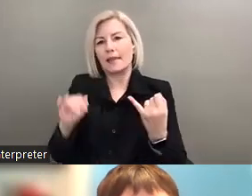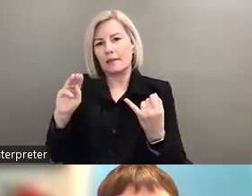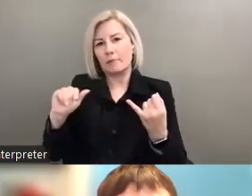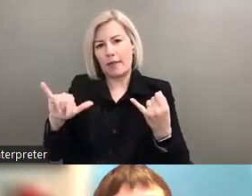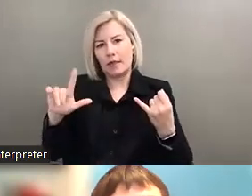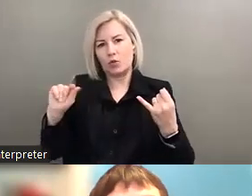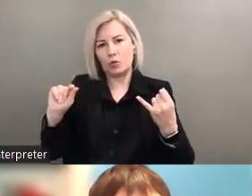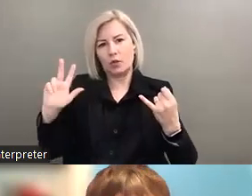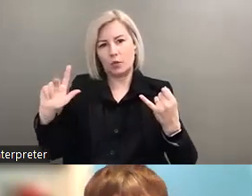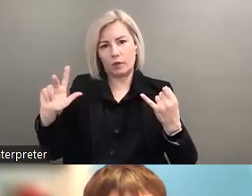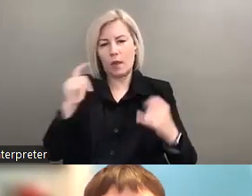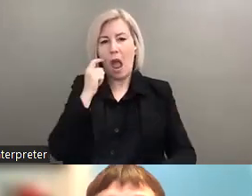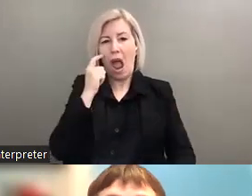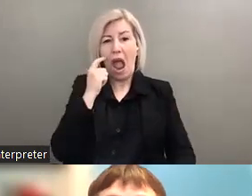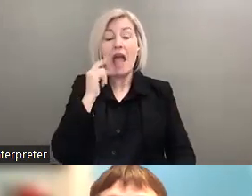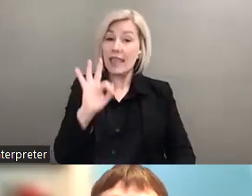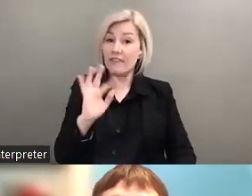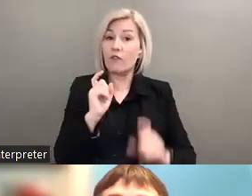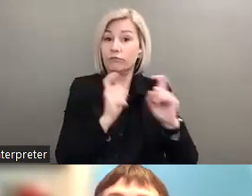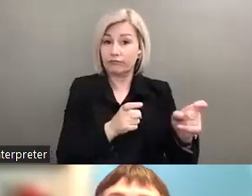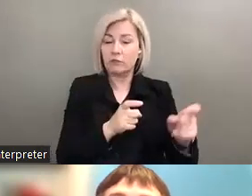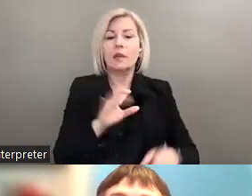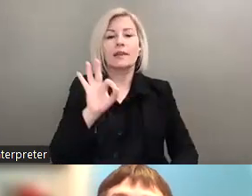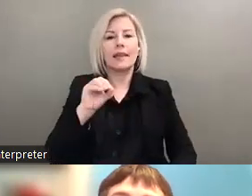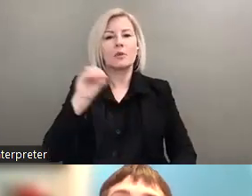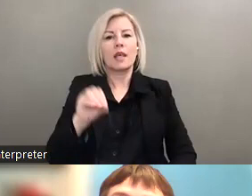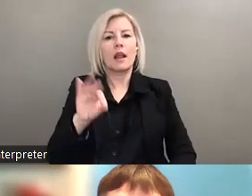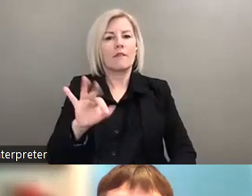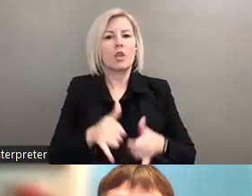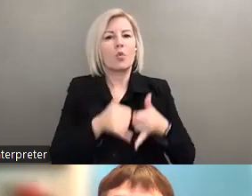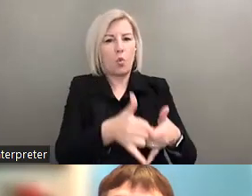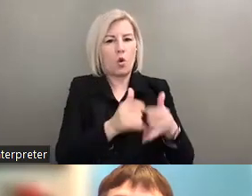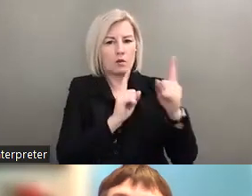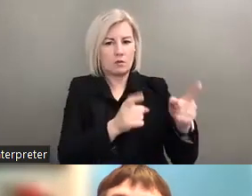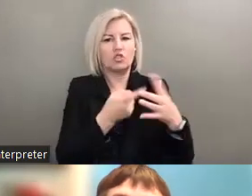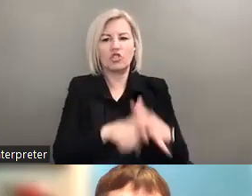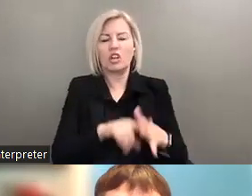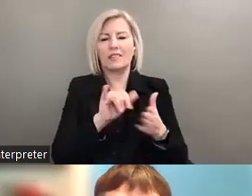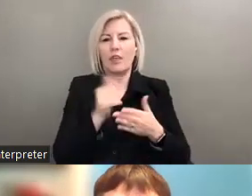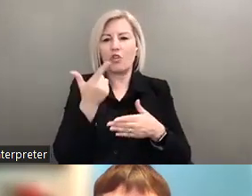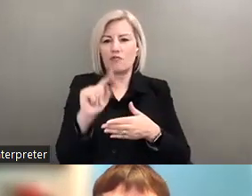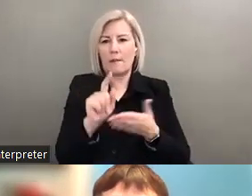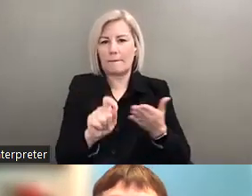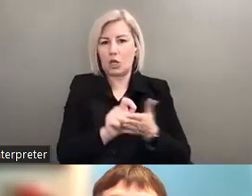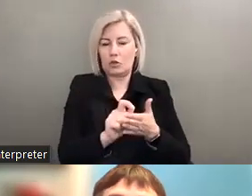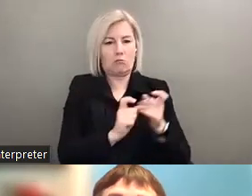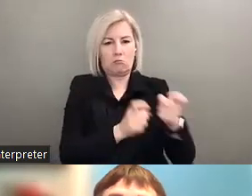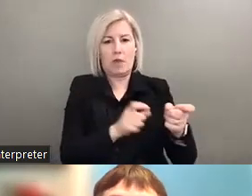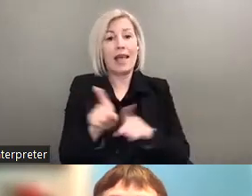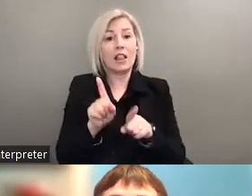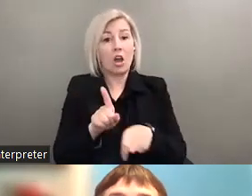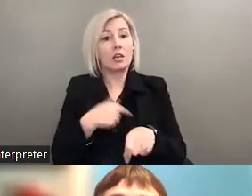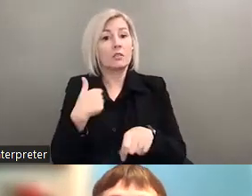2023. If awarded, 90% of the award will be made at the start of the grant period, as long as we've received